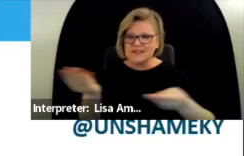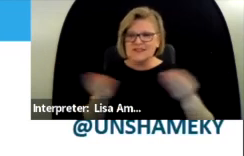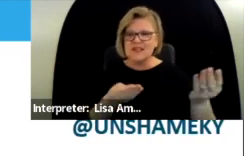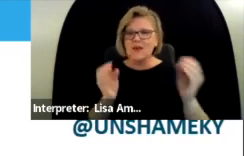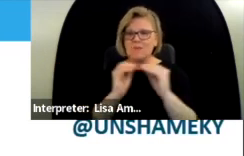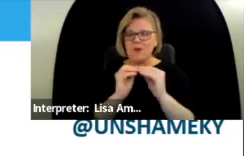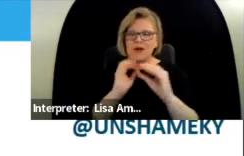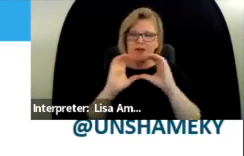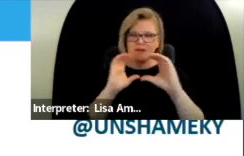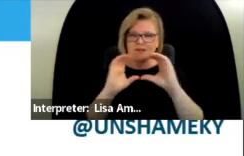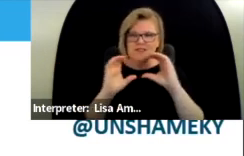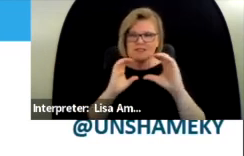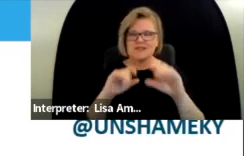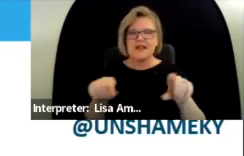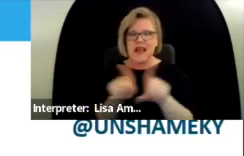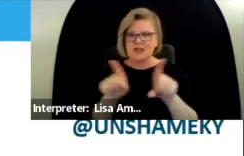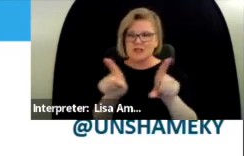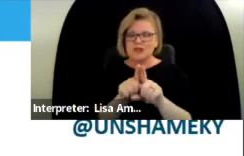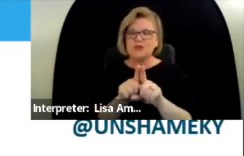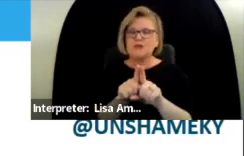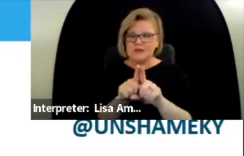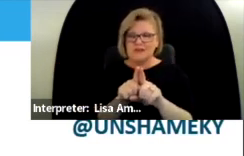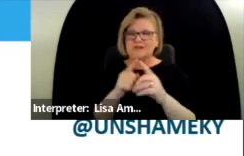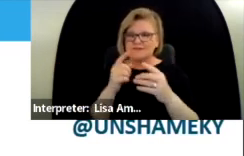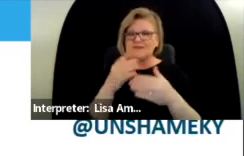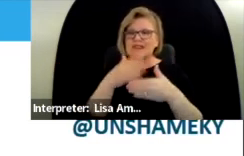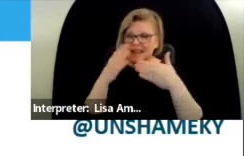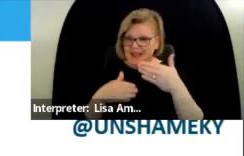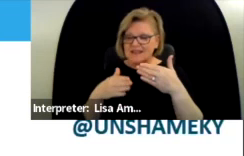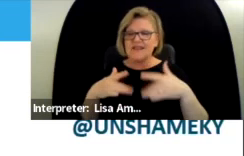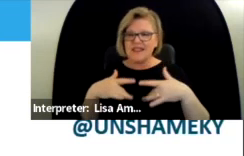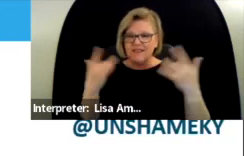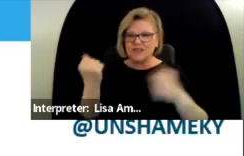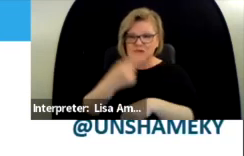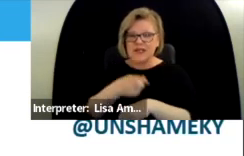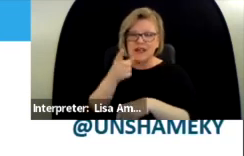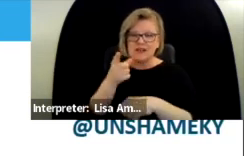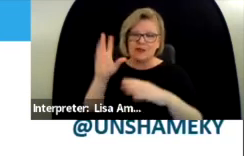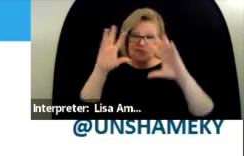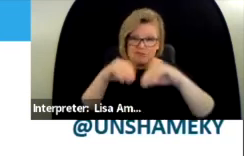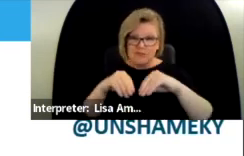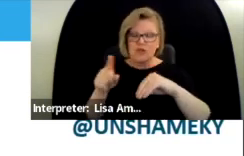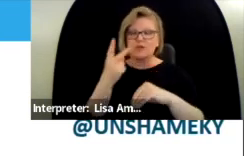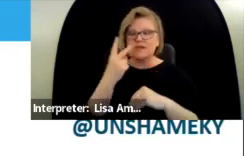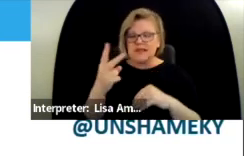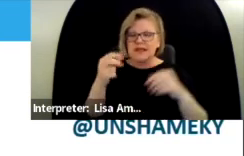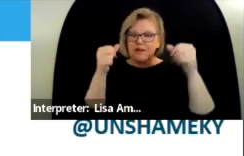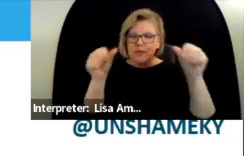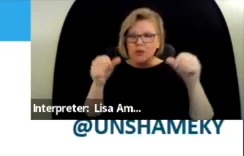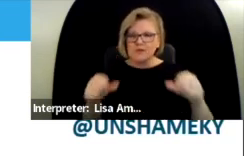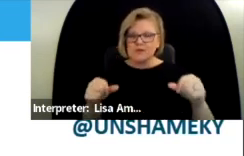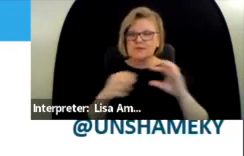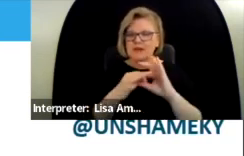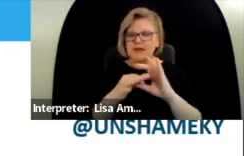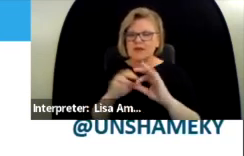conversations. As you close the event today, you will see a post-event survey. Please